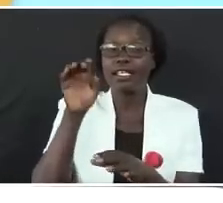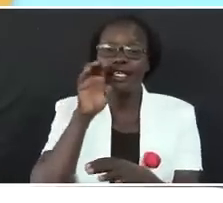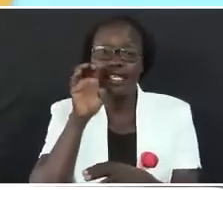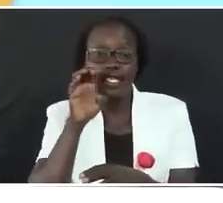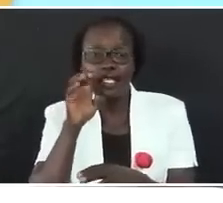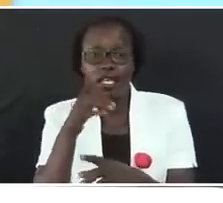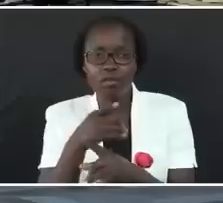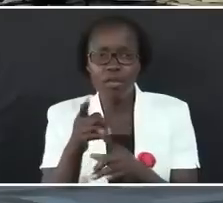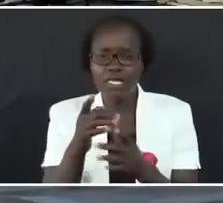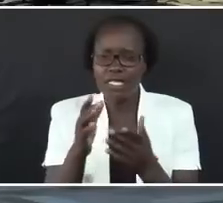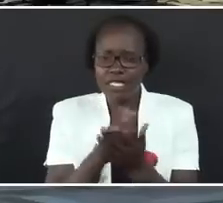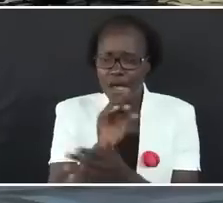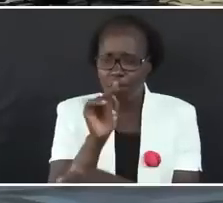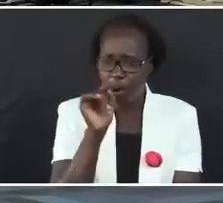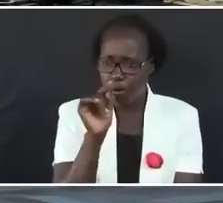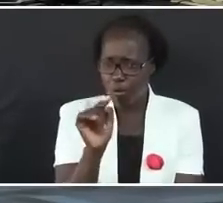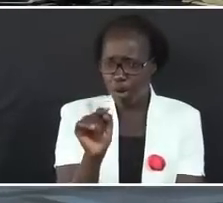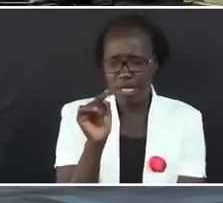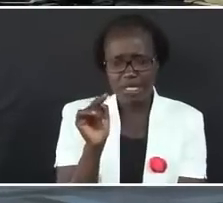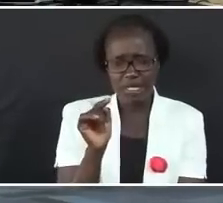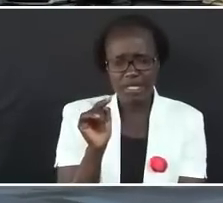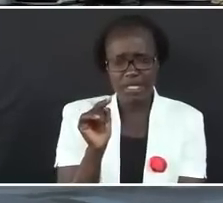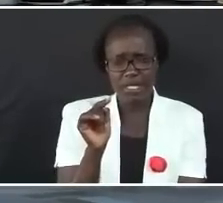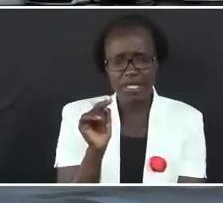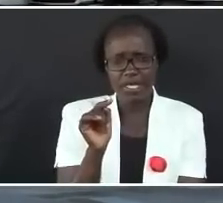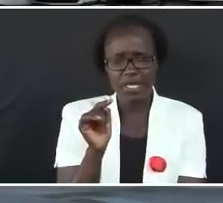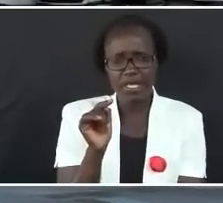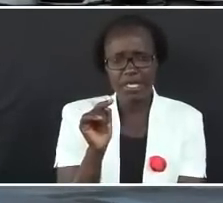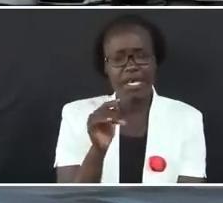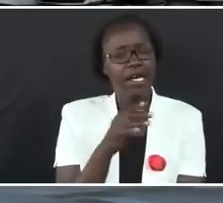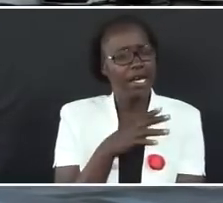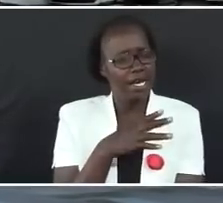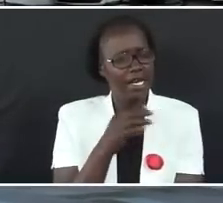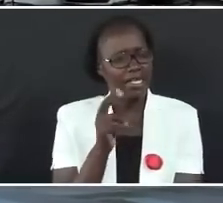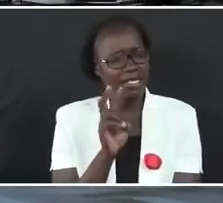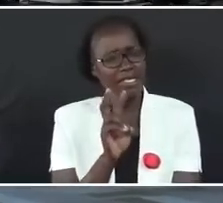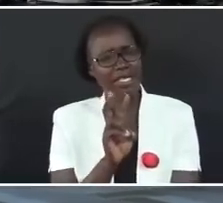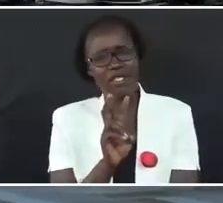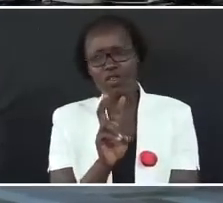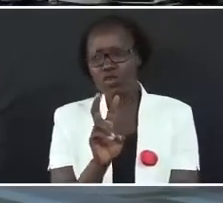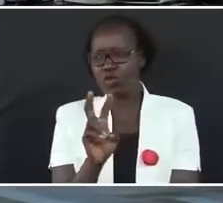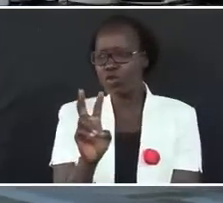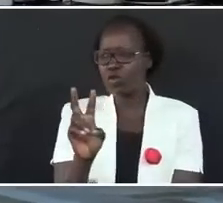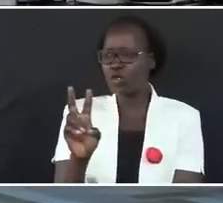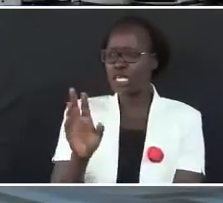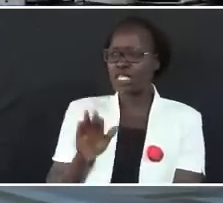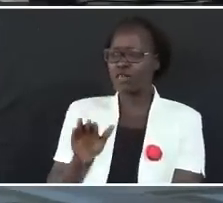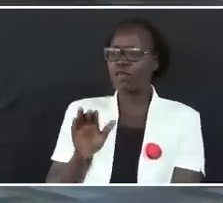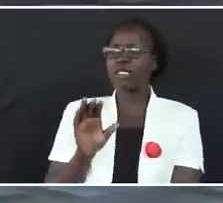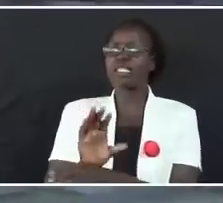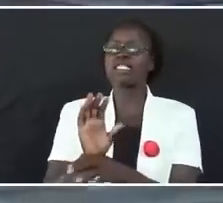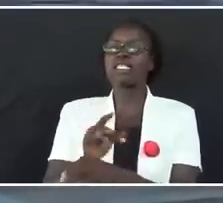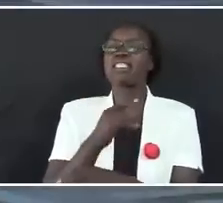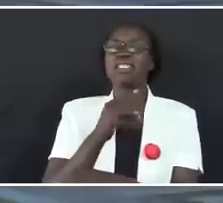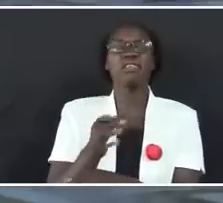But they reached some point and they looked at the women in church and they